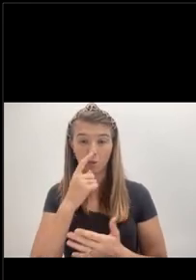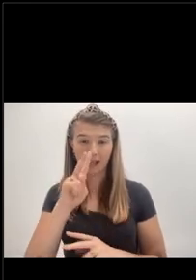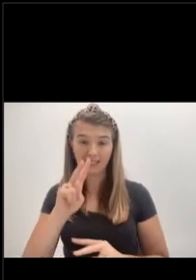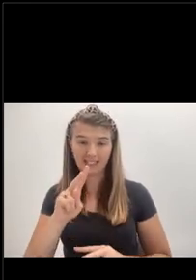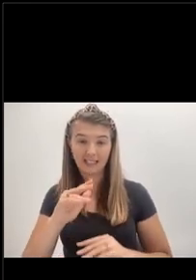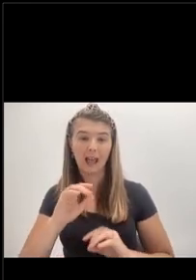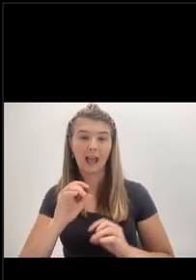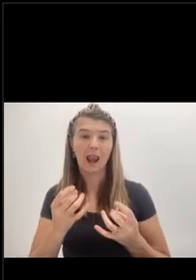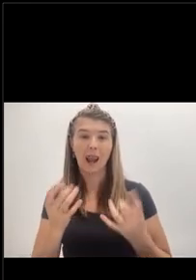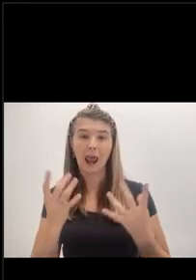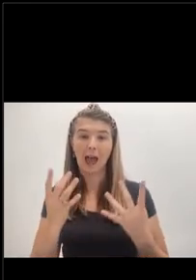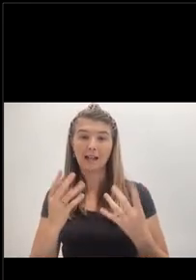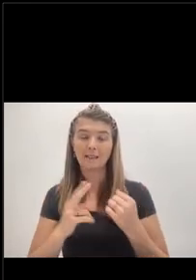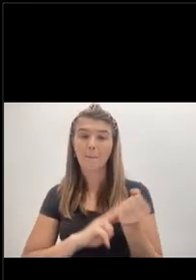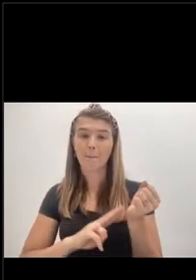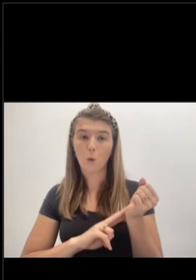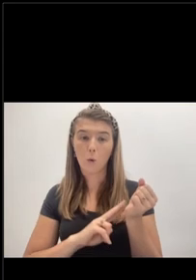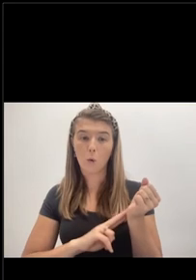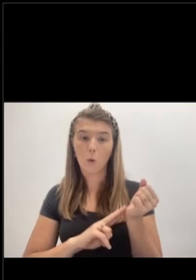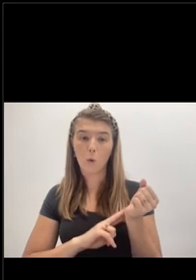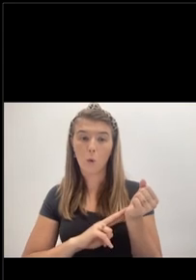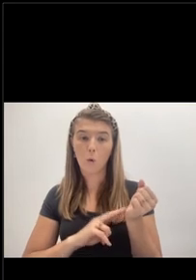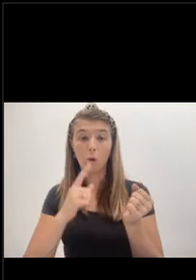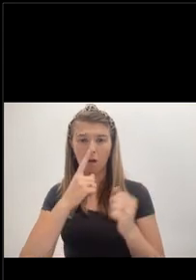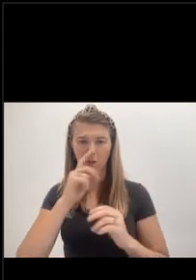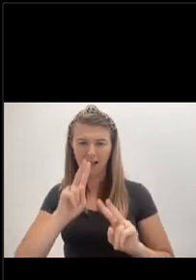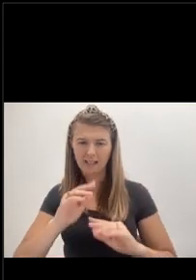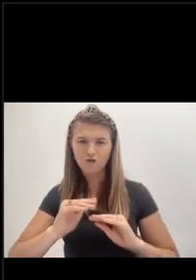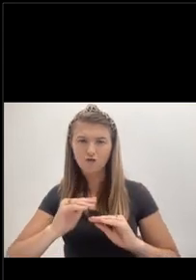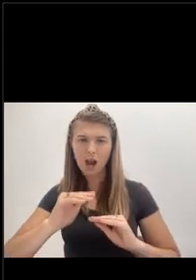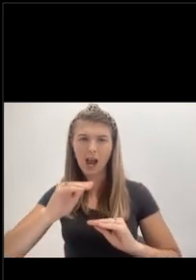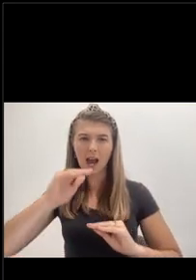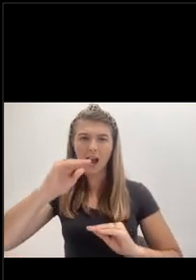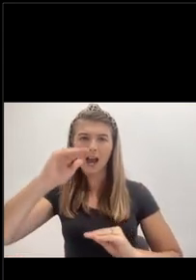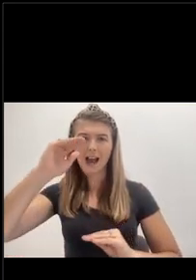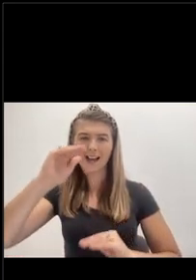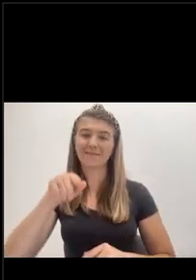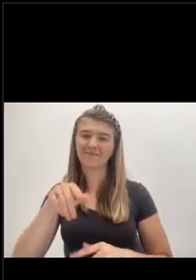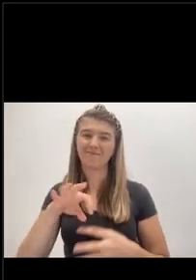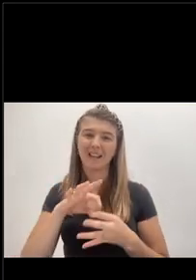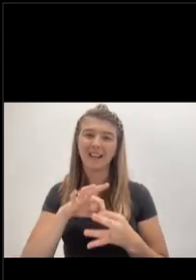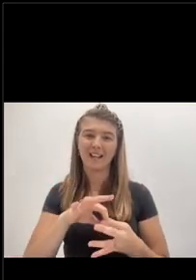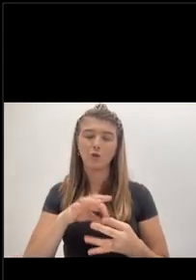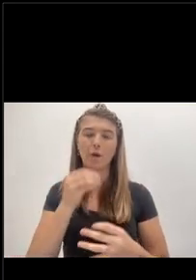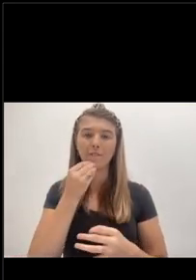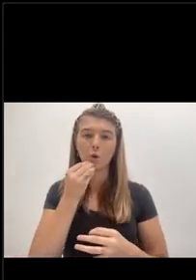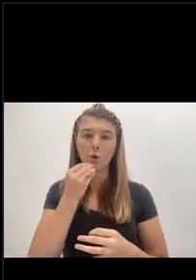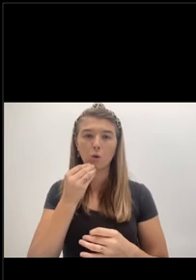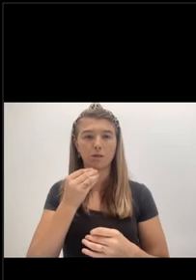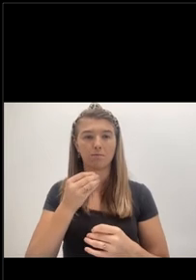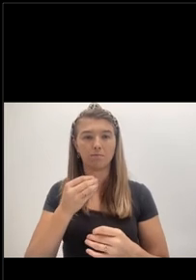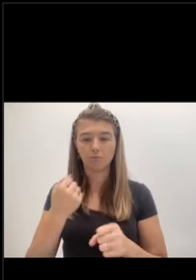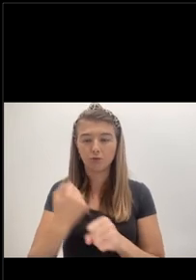color is actually rising a lot, and that's due to the food production. So the cow has to first eat food,